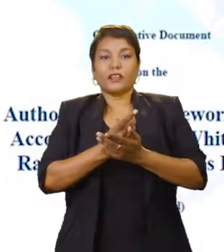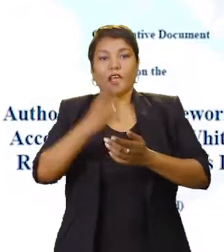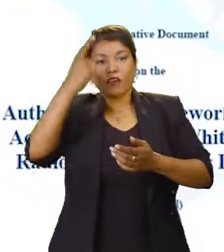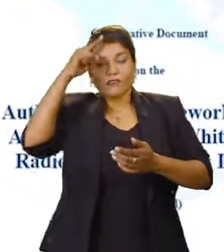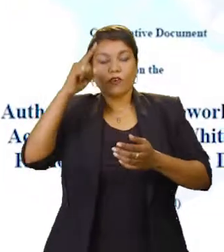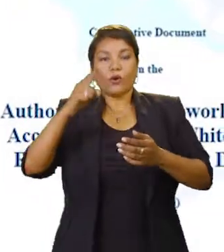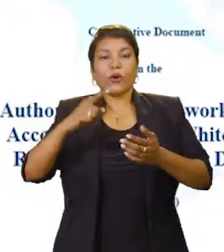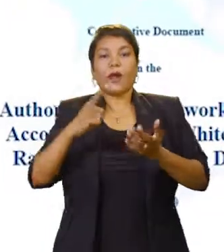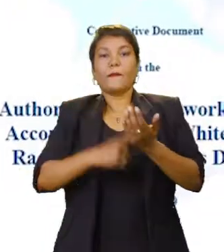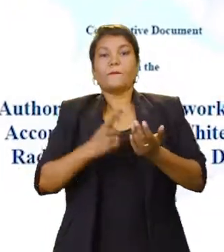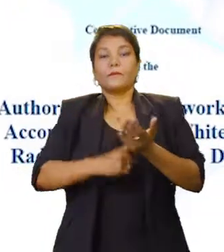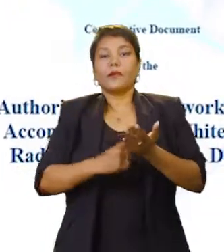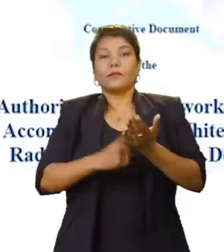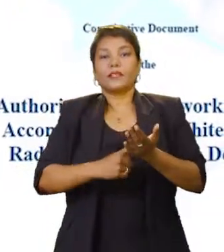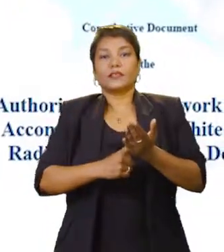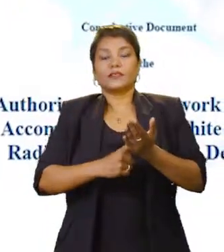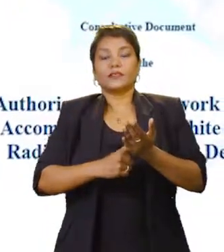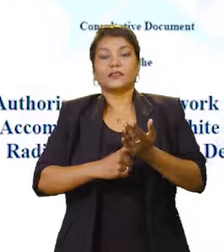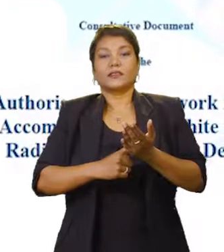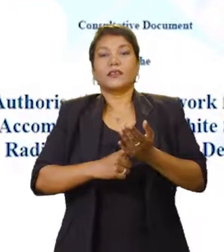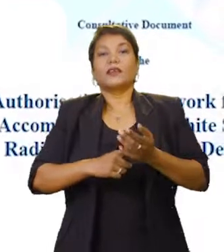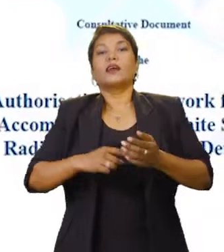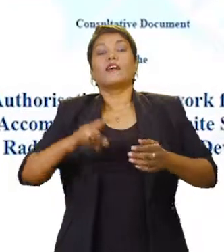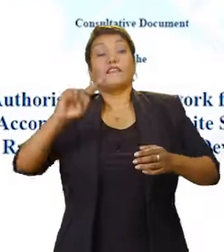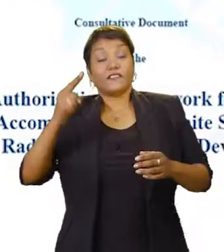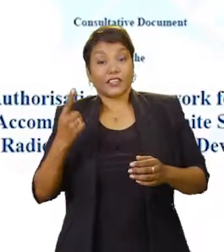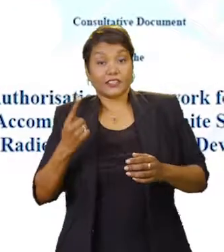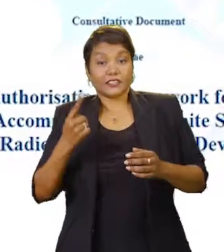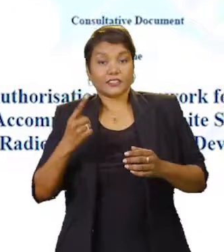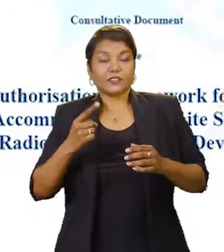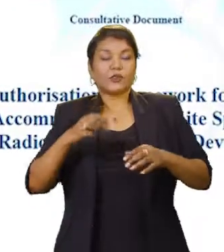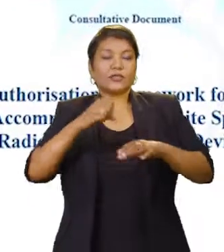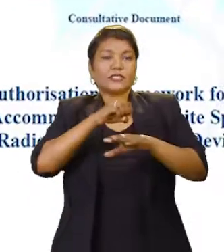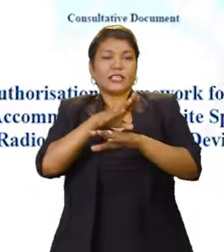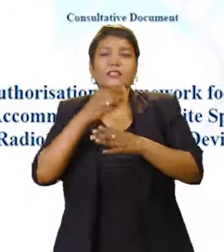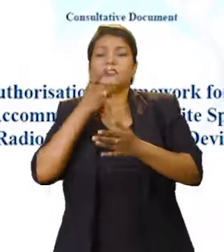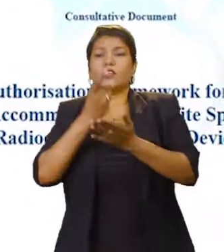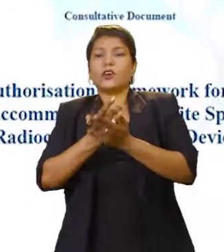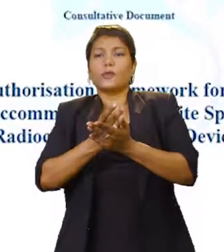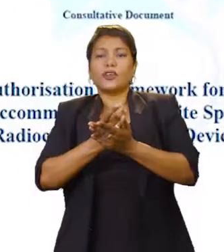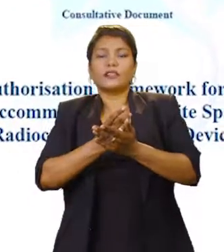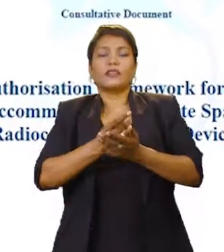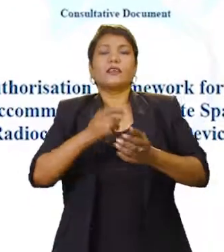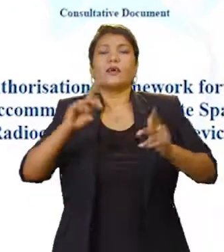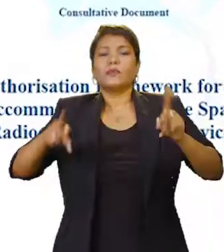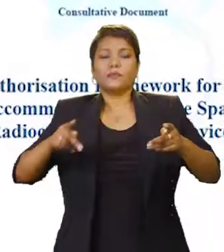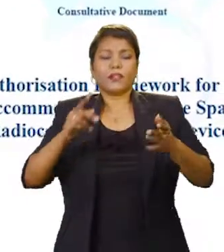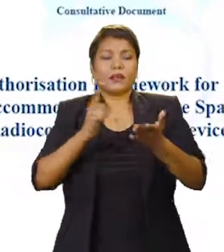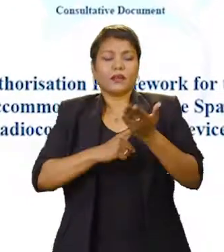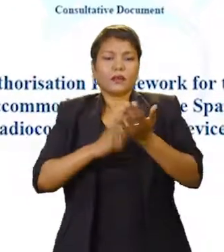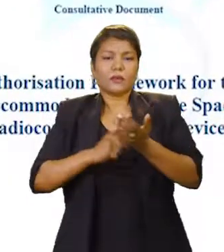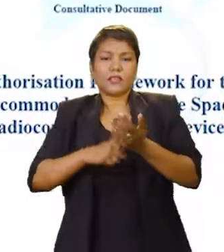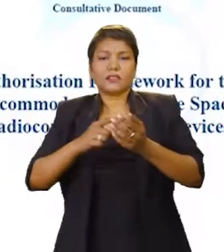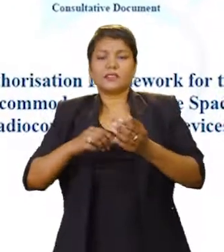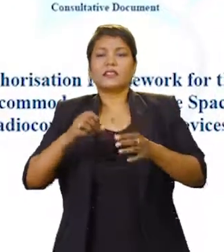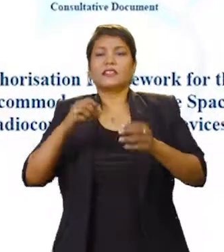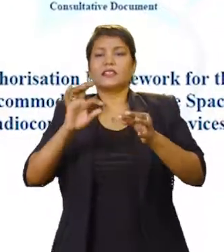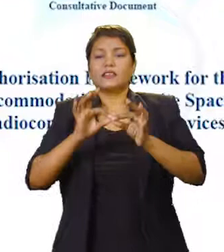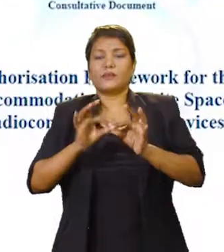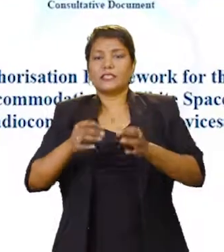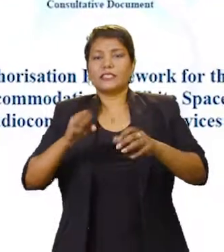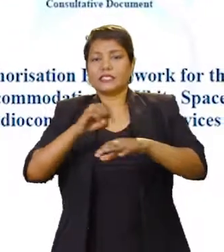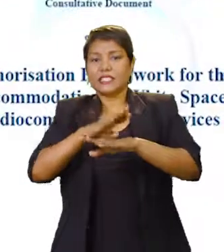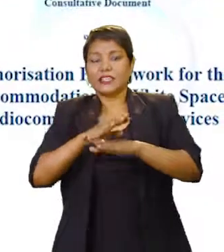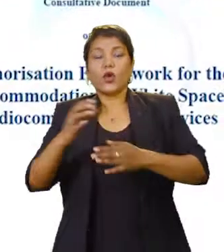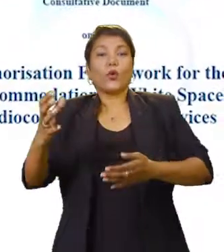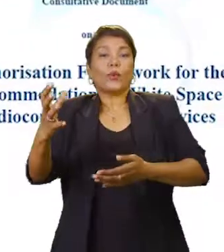Consultation, but that's just the first round of consultation. So based on comments received, the document will be revised enhanced